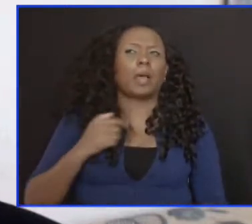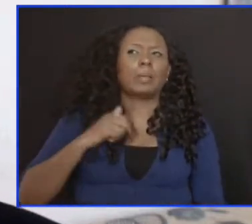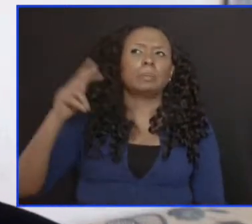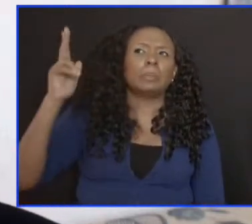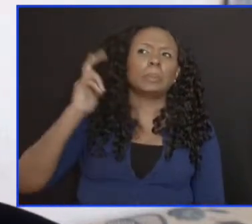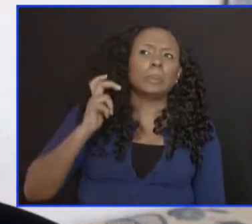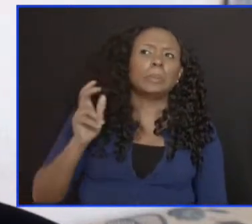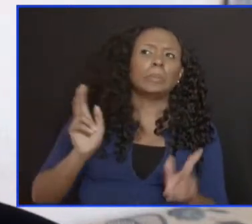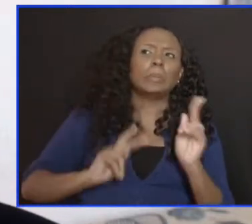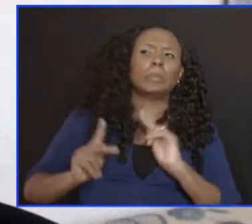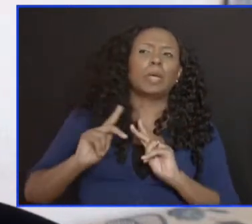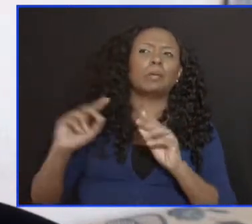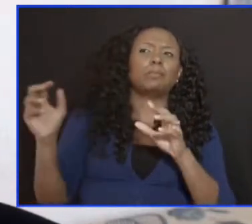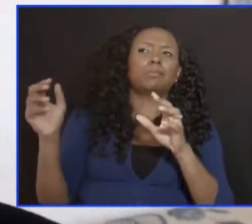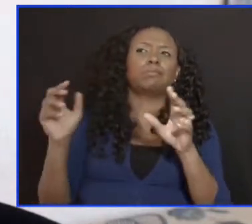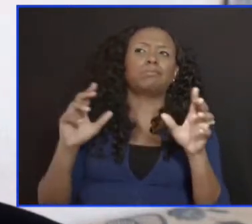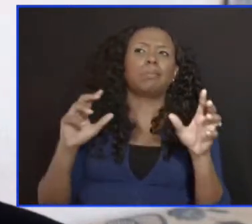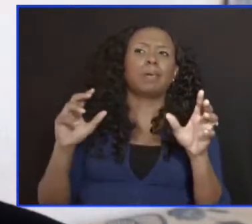picking up as well.